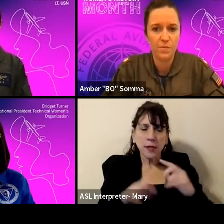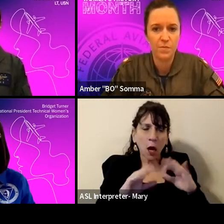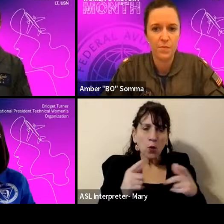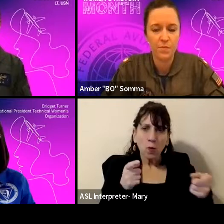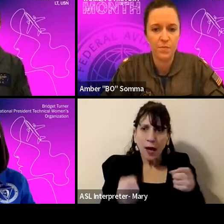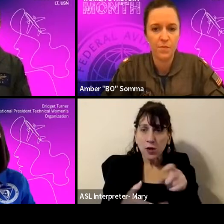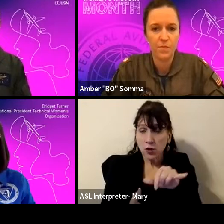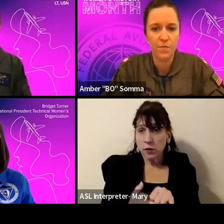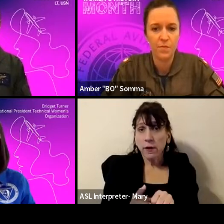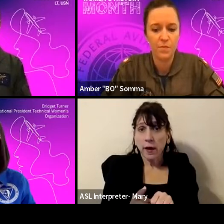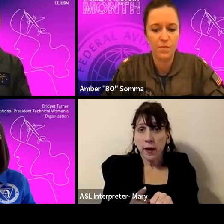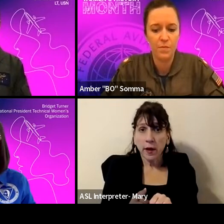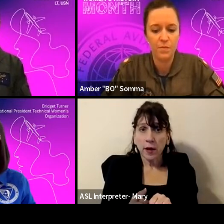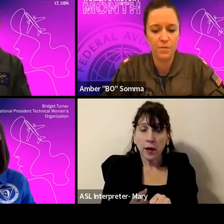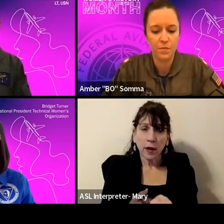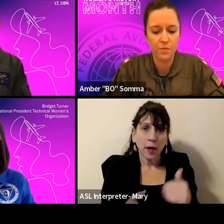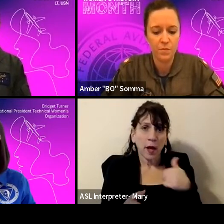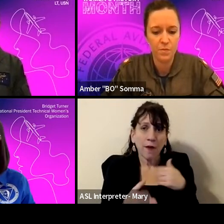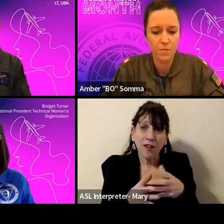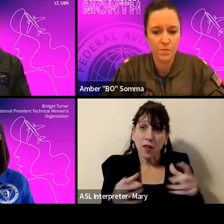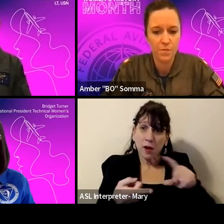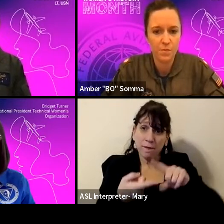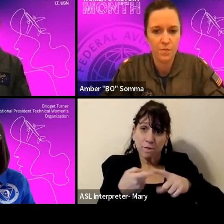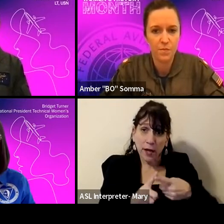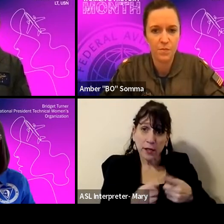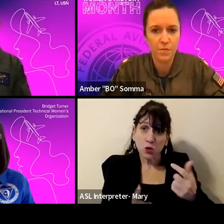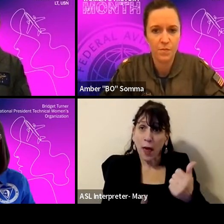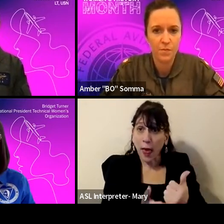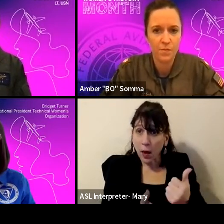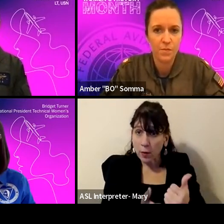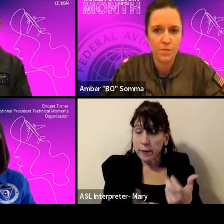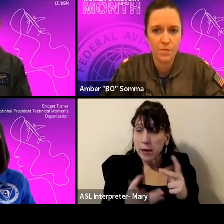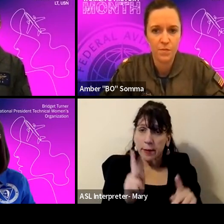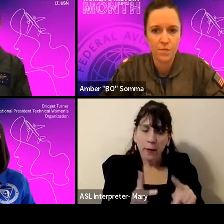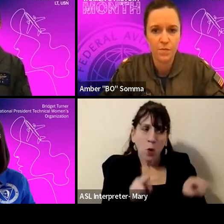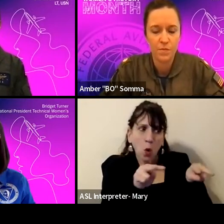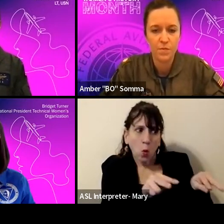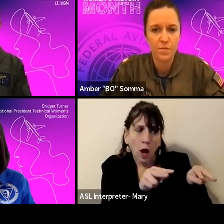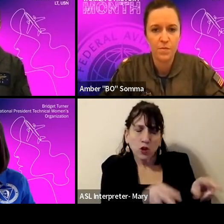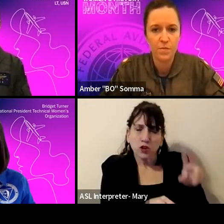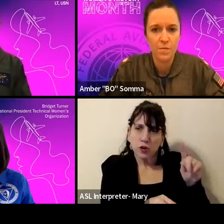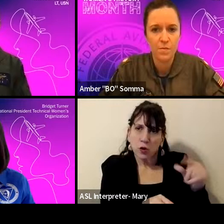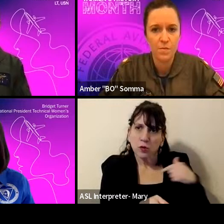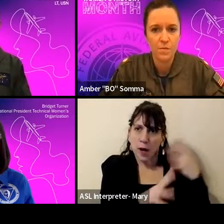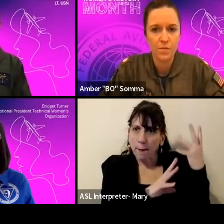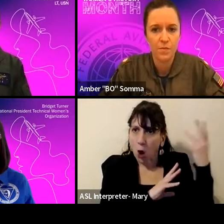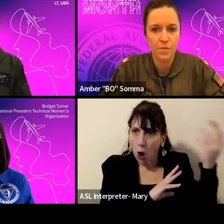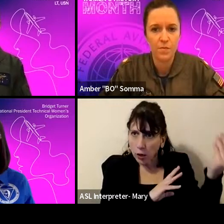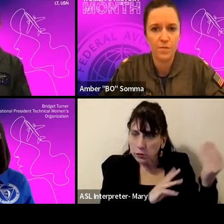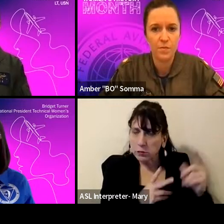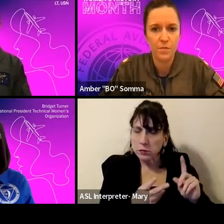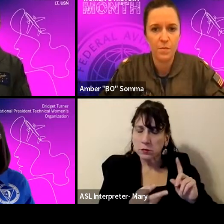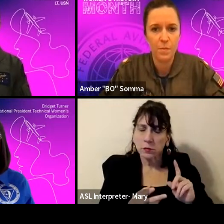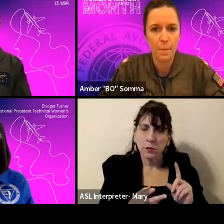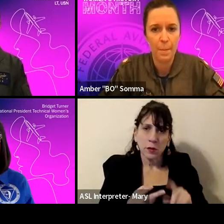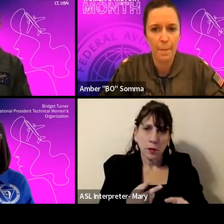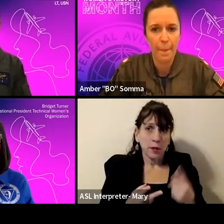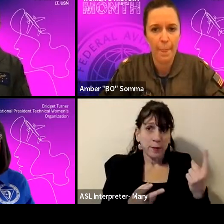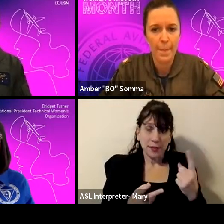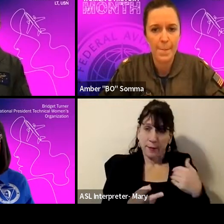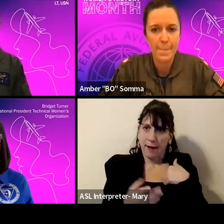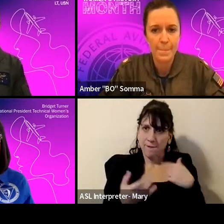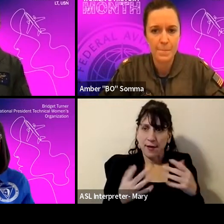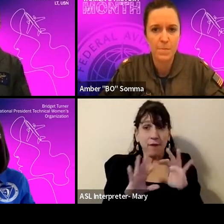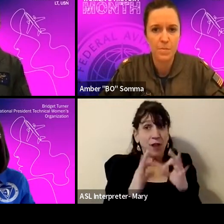that? I thankfully have a lot of friends who help out, people who will watch my dogs when I'm gone, but it is something, having a family